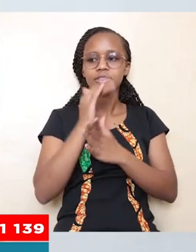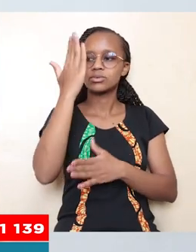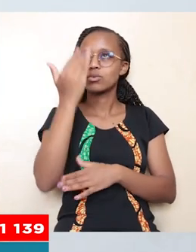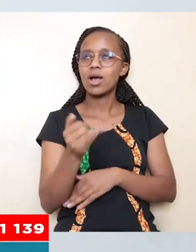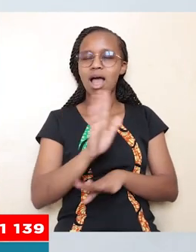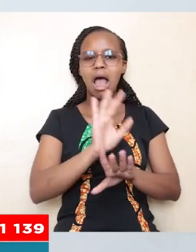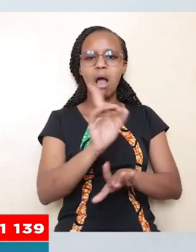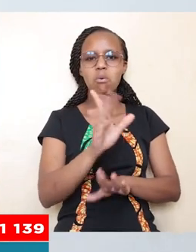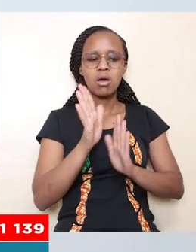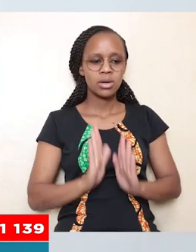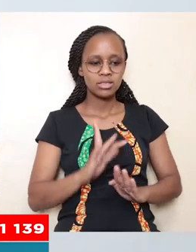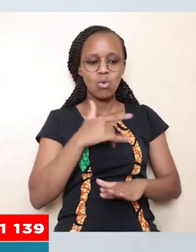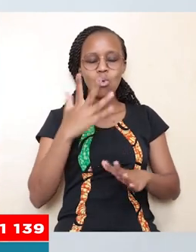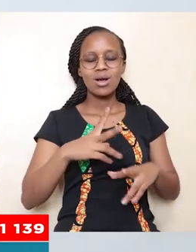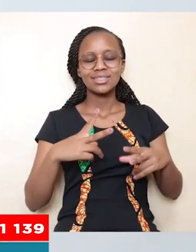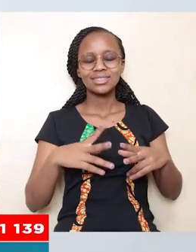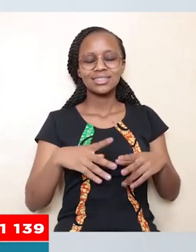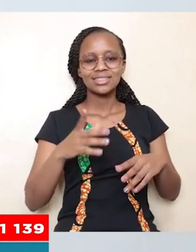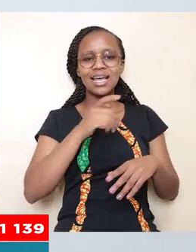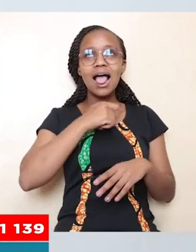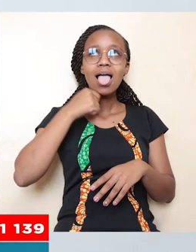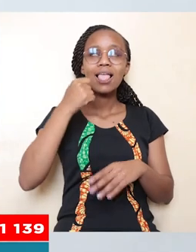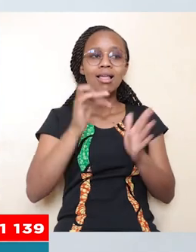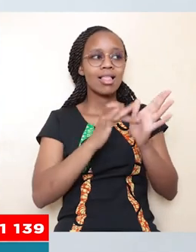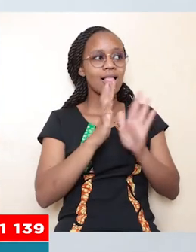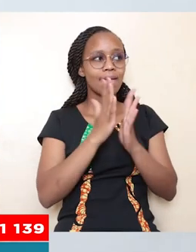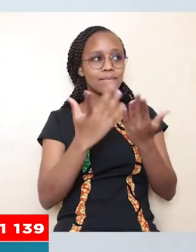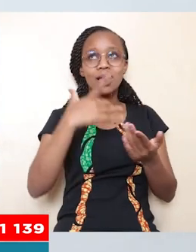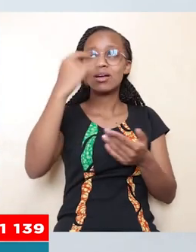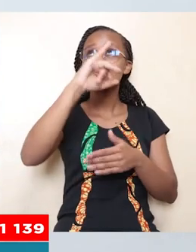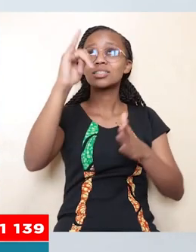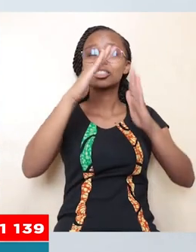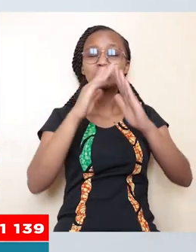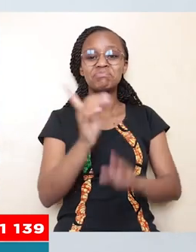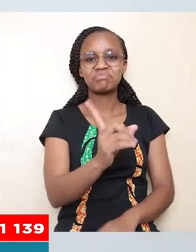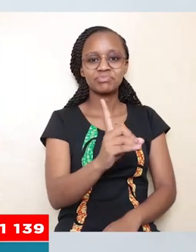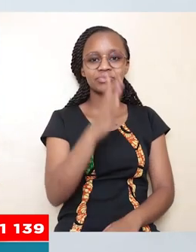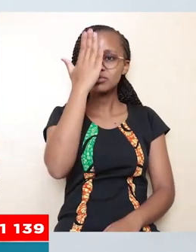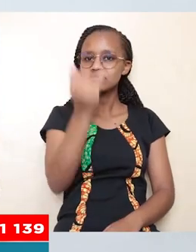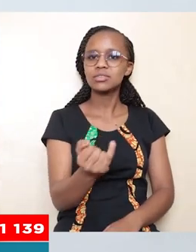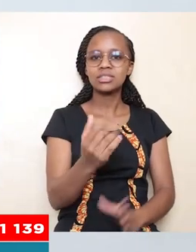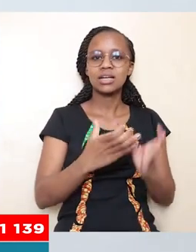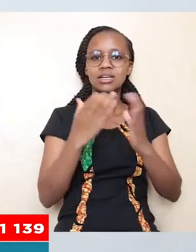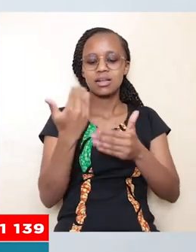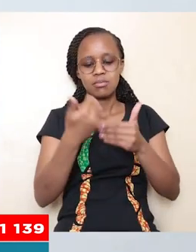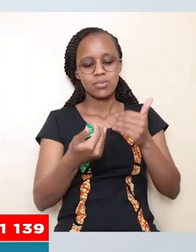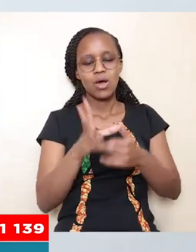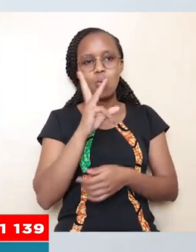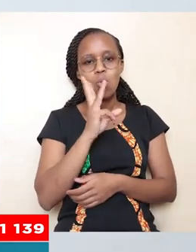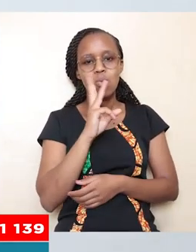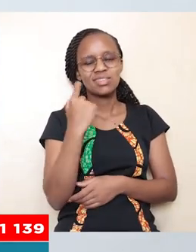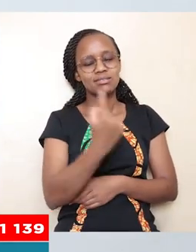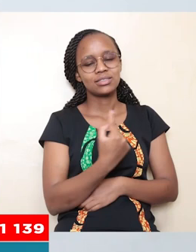there is nobody mwenye alipigwa geta wakati wa Biblia akienda Jerusalem, because they were only carrying bread and water.